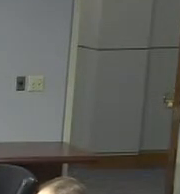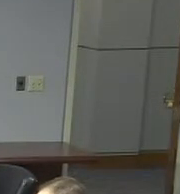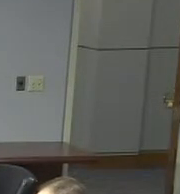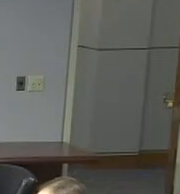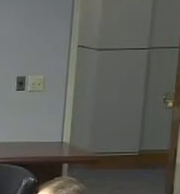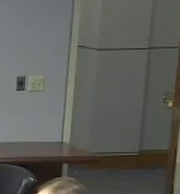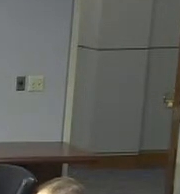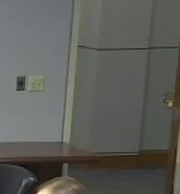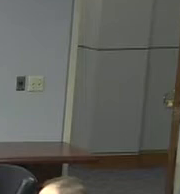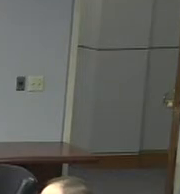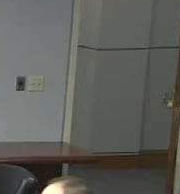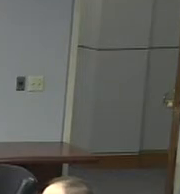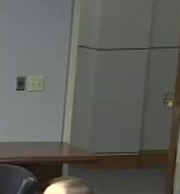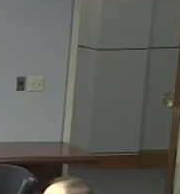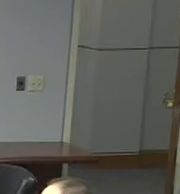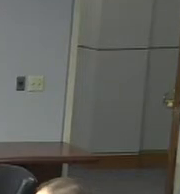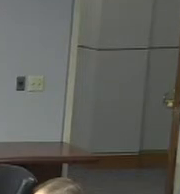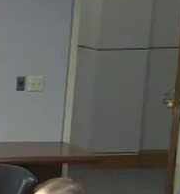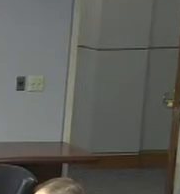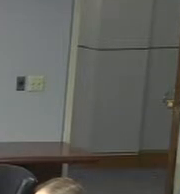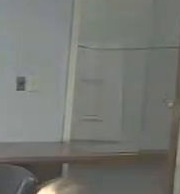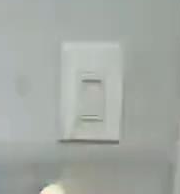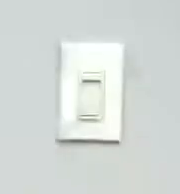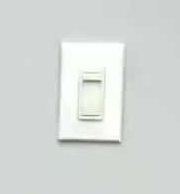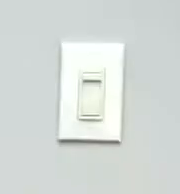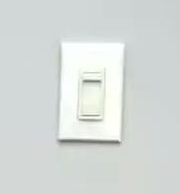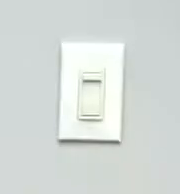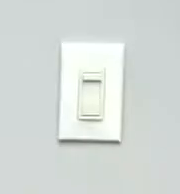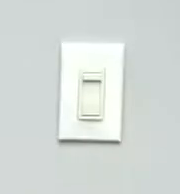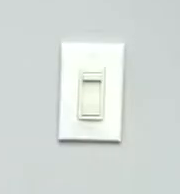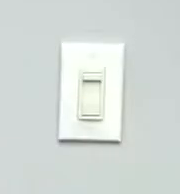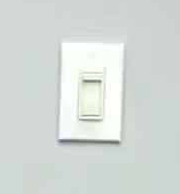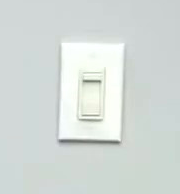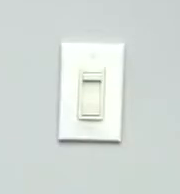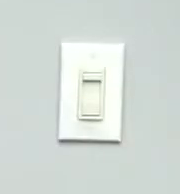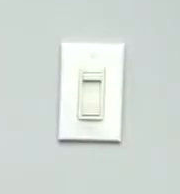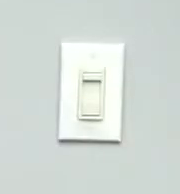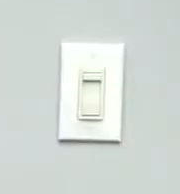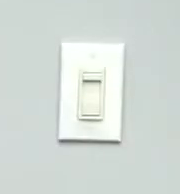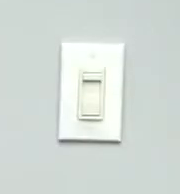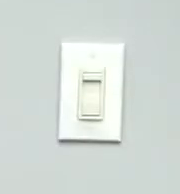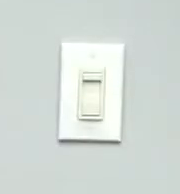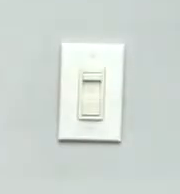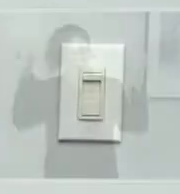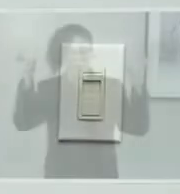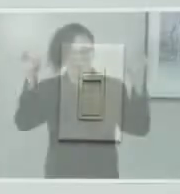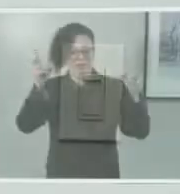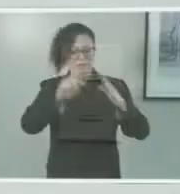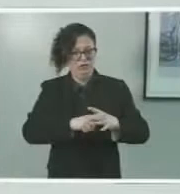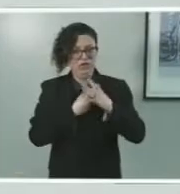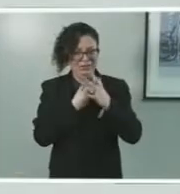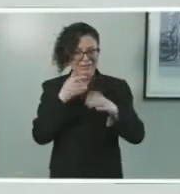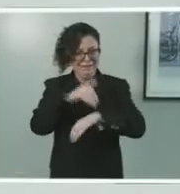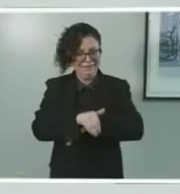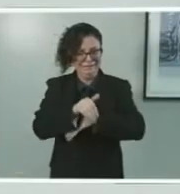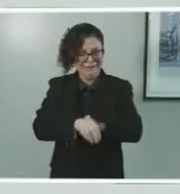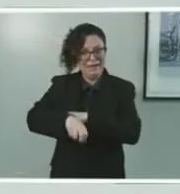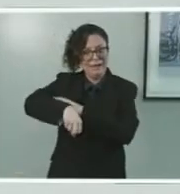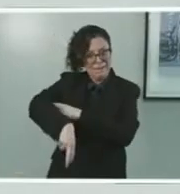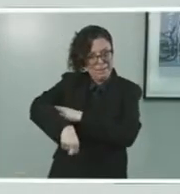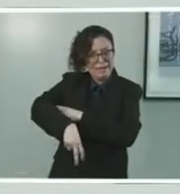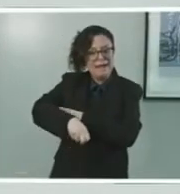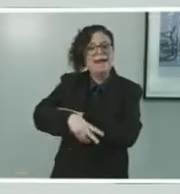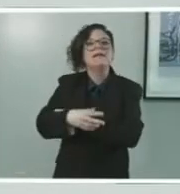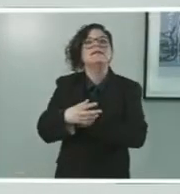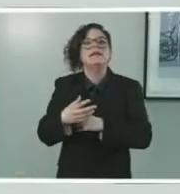Work Safe order that takes effect midnight tonight, Tuesday, March 24th, 2020. I'm Jeff Coyle. I'm with the